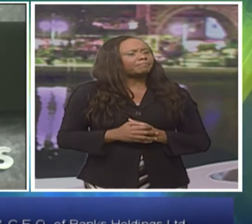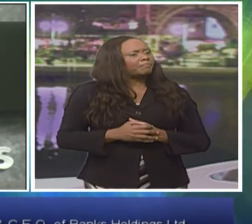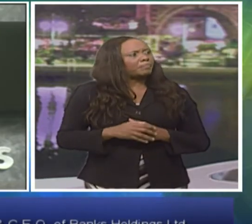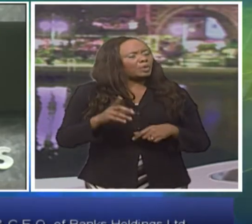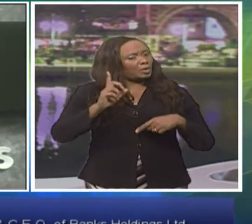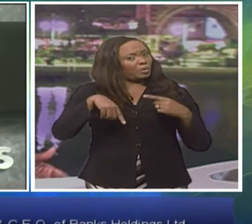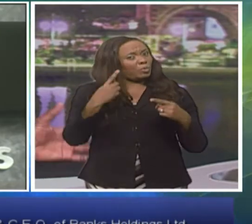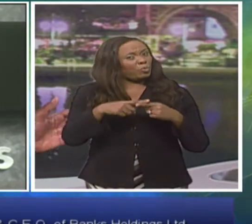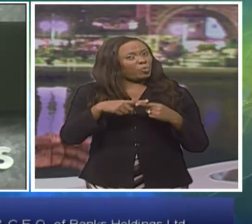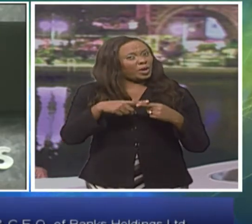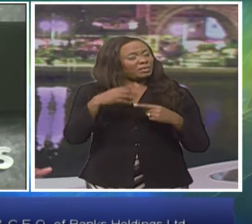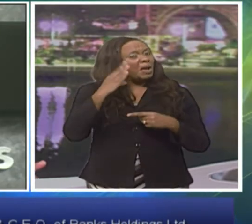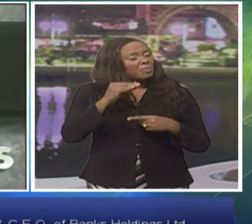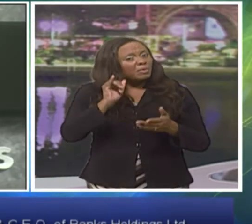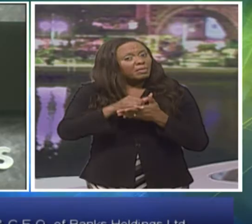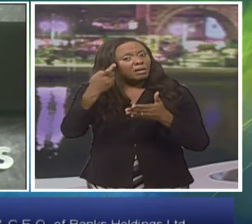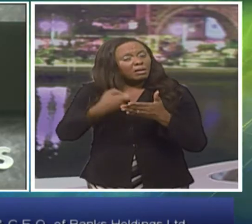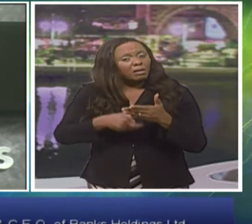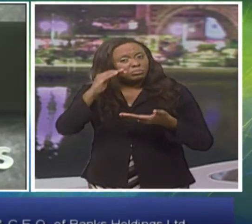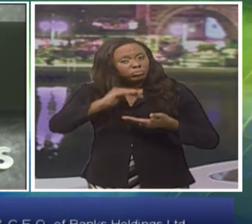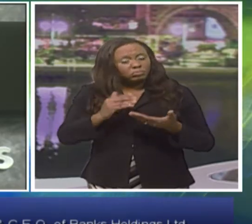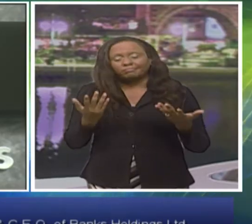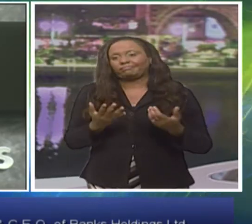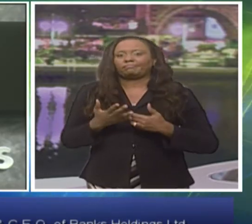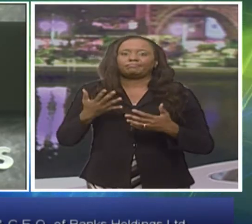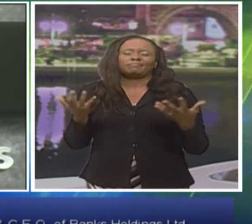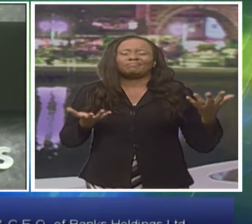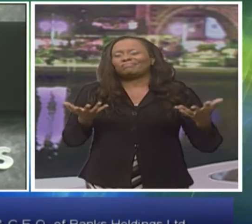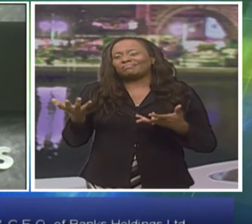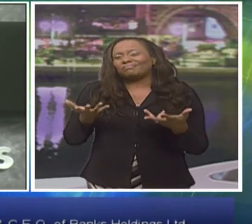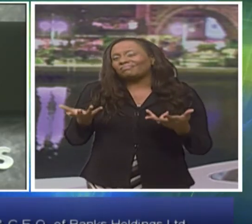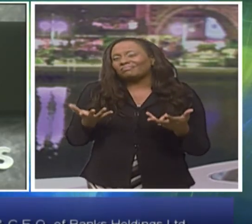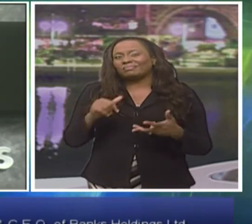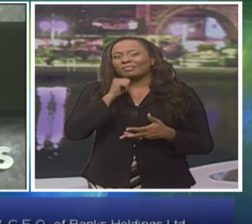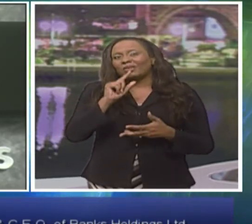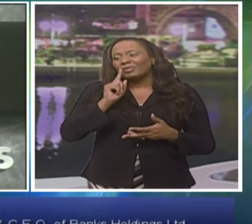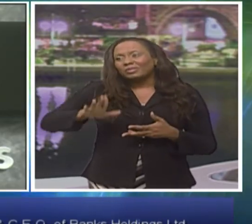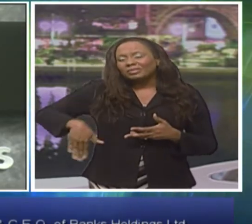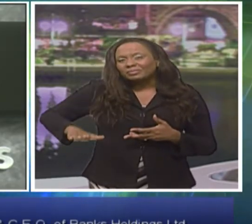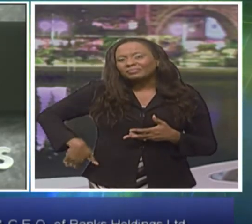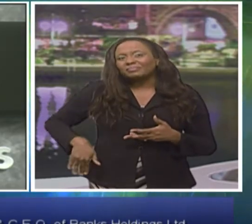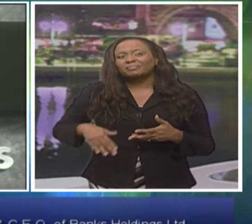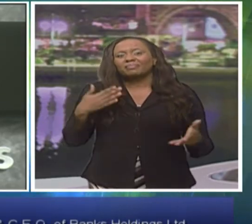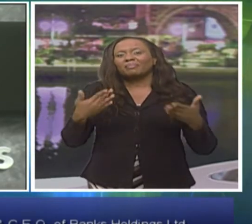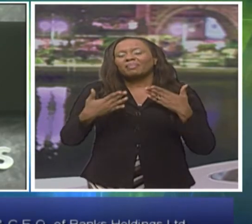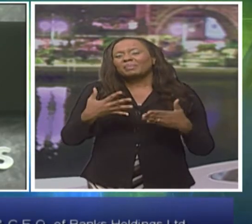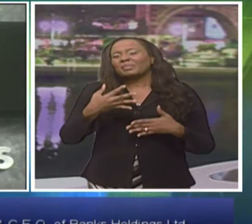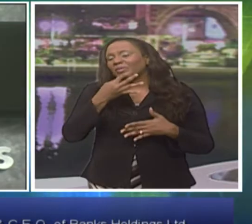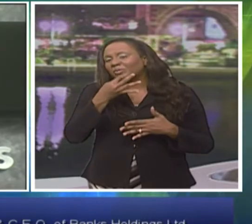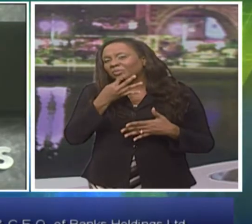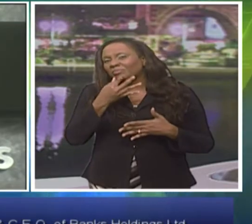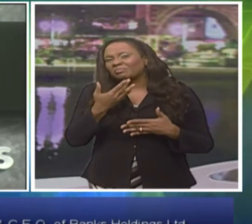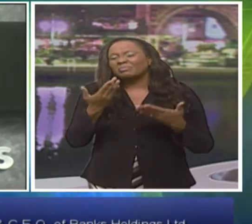be able to experience well, that? We're not privy yet to the effective date, but whenever that effective date is, and we believe it will be sooner rather than